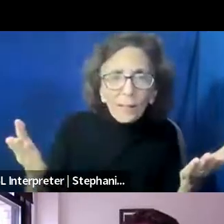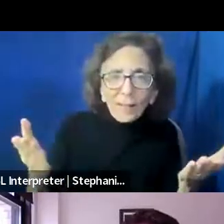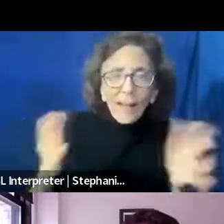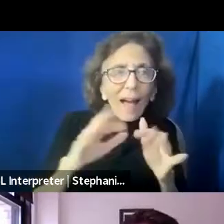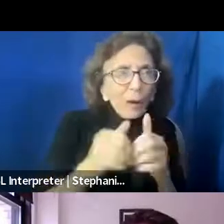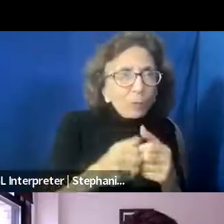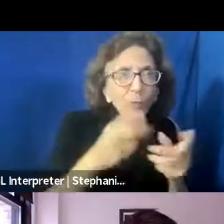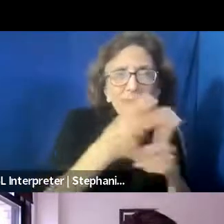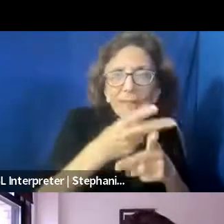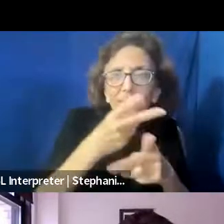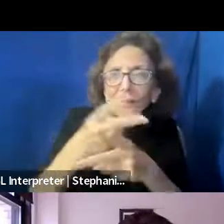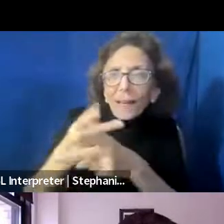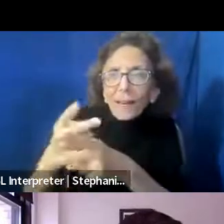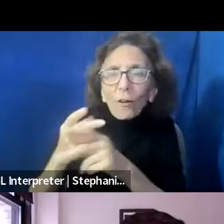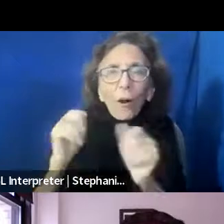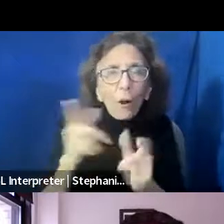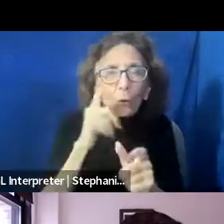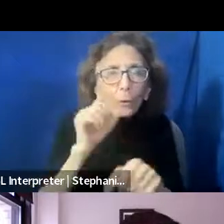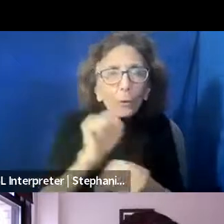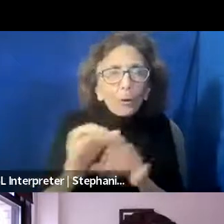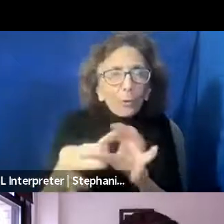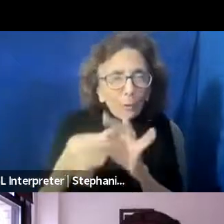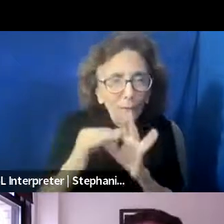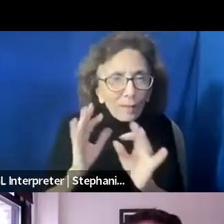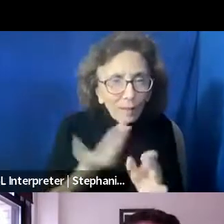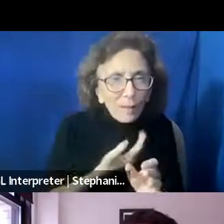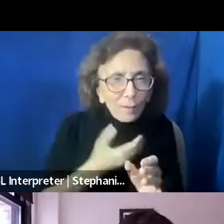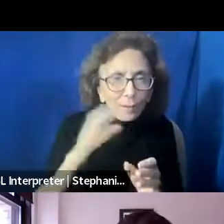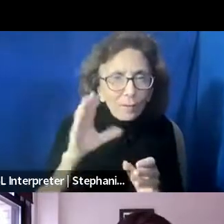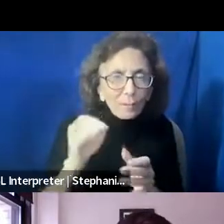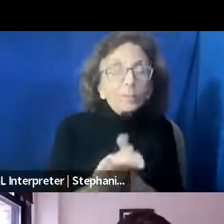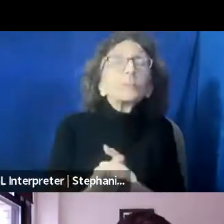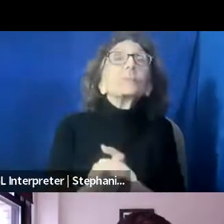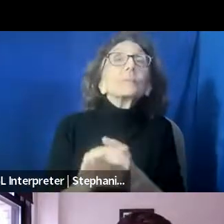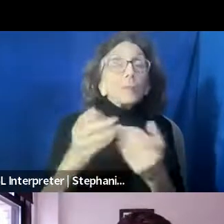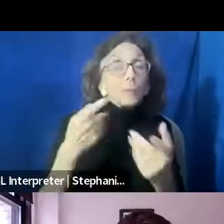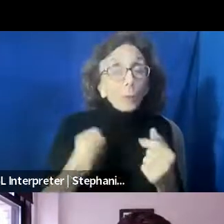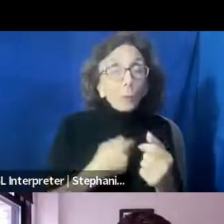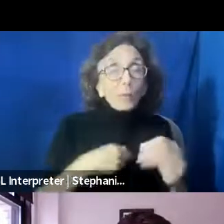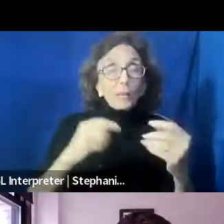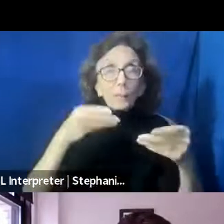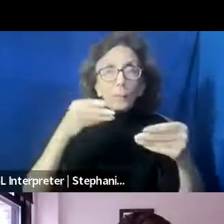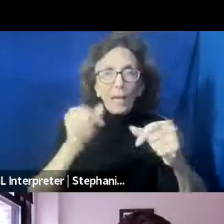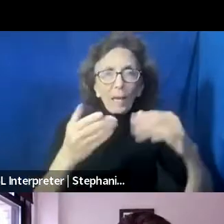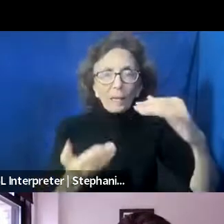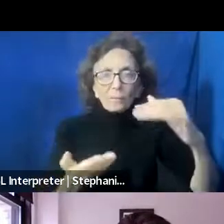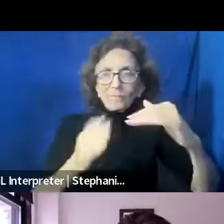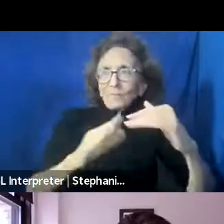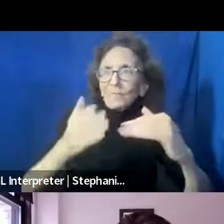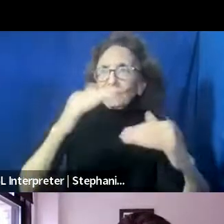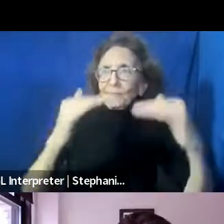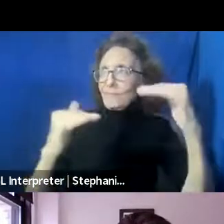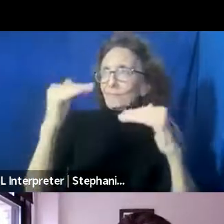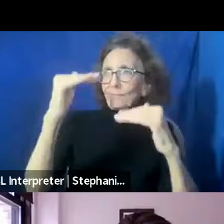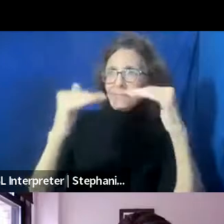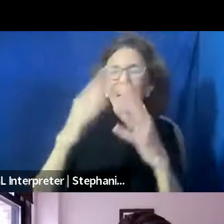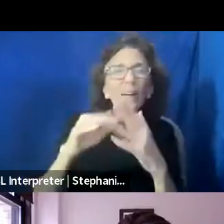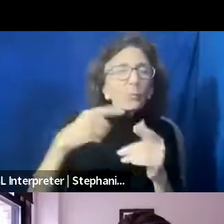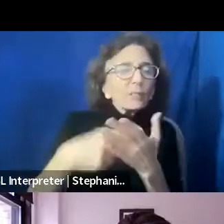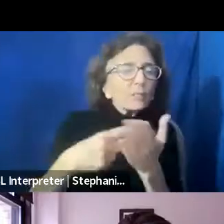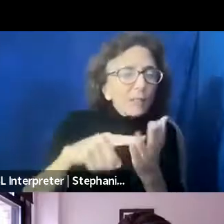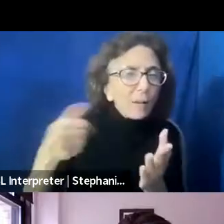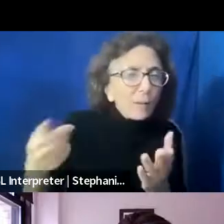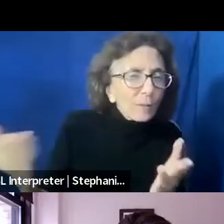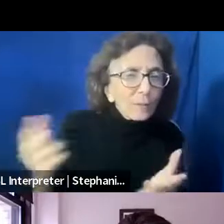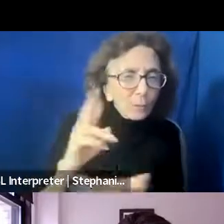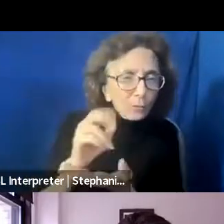so making the kinds of adjustments and compensation and other areas we can talk about later that